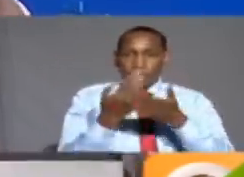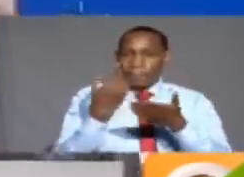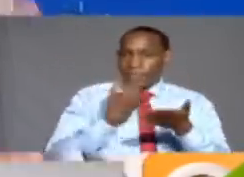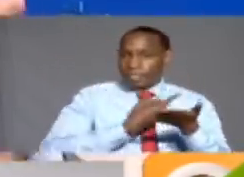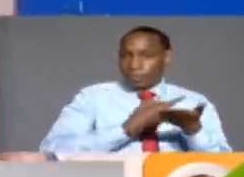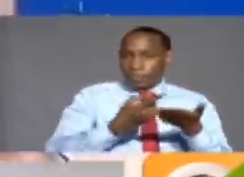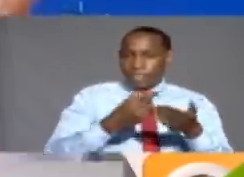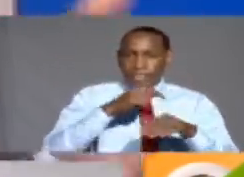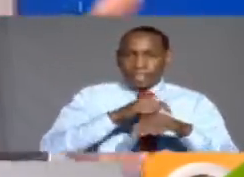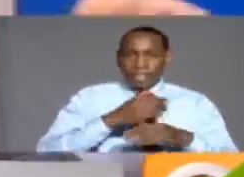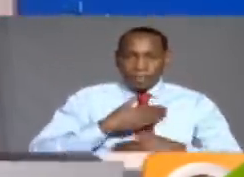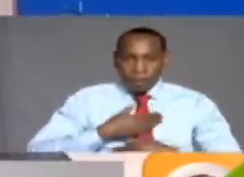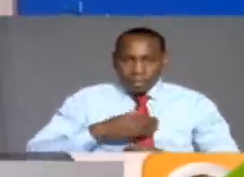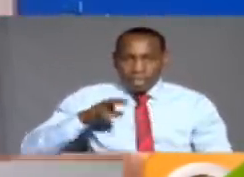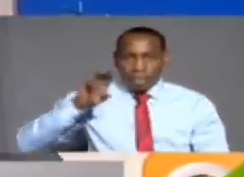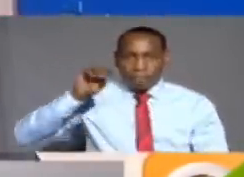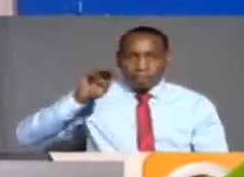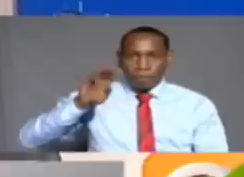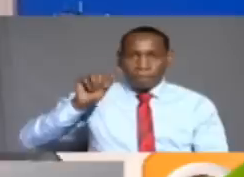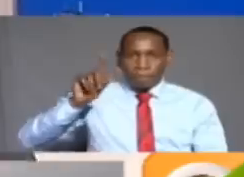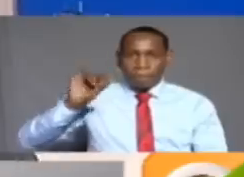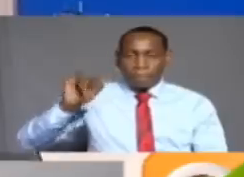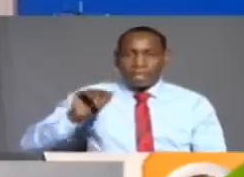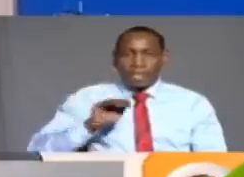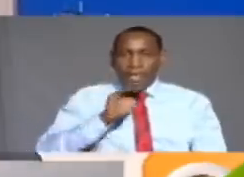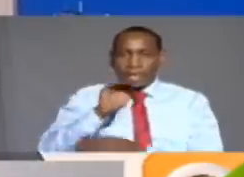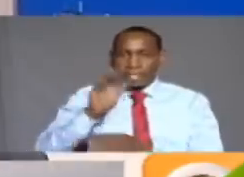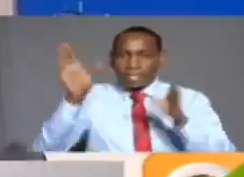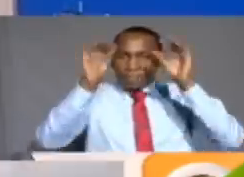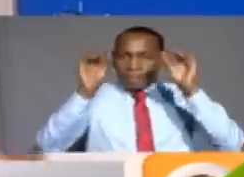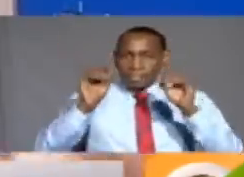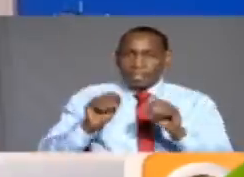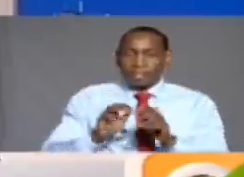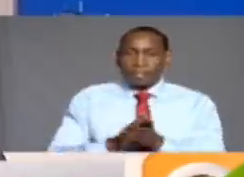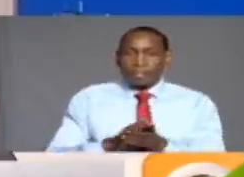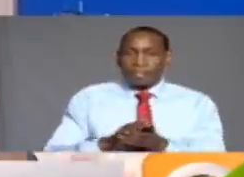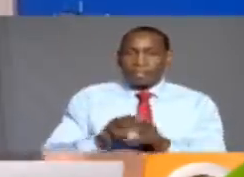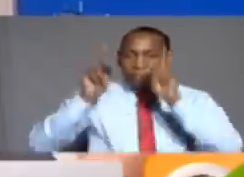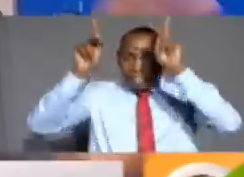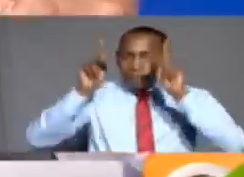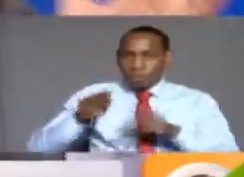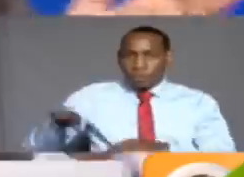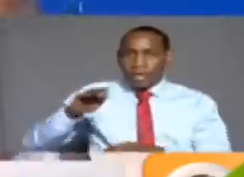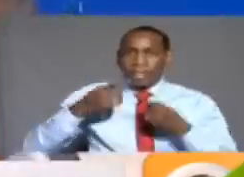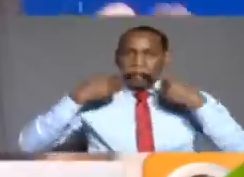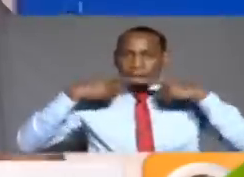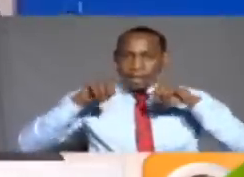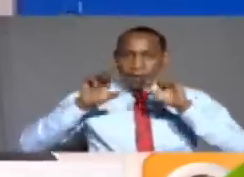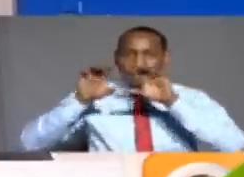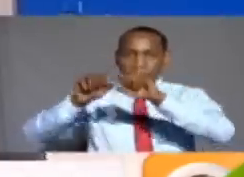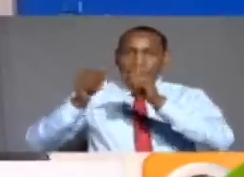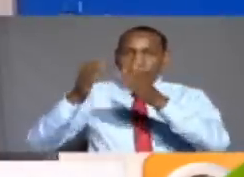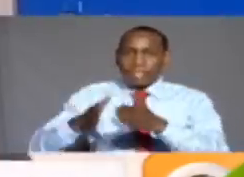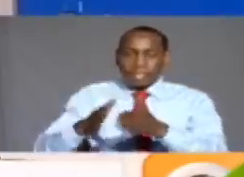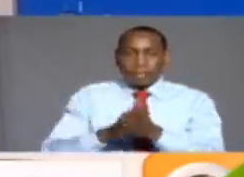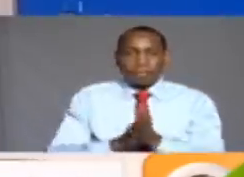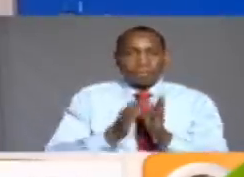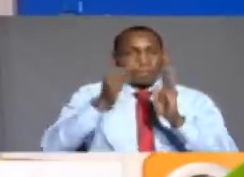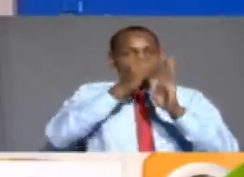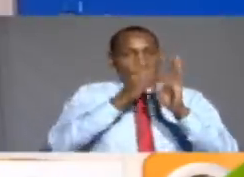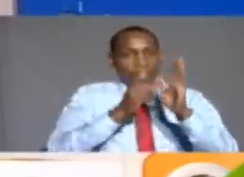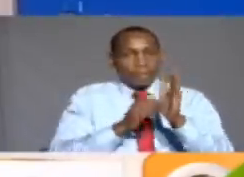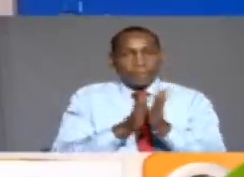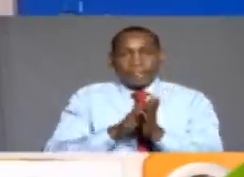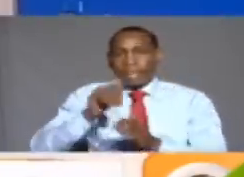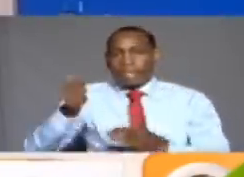when Honorable Mbadi was asking the president in Nyanza to name his successor, that his successor should be A, B, C, D. Yet they are the